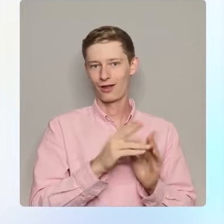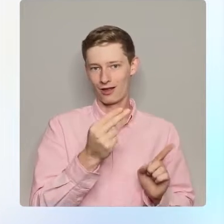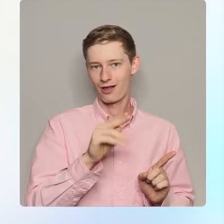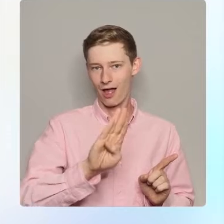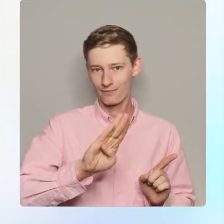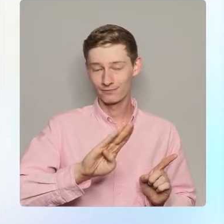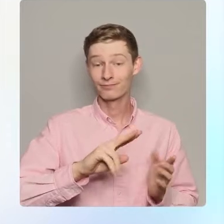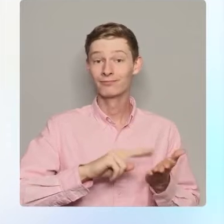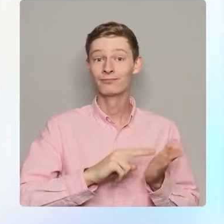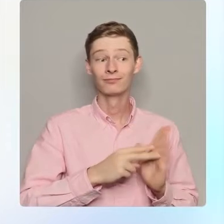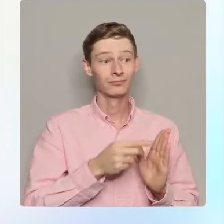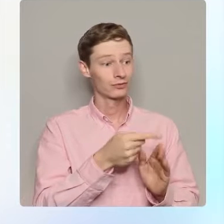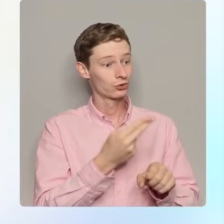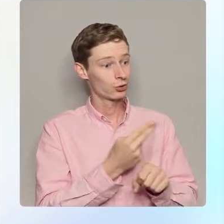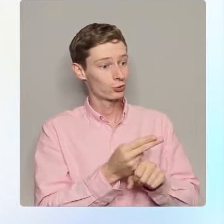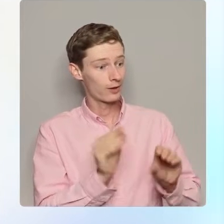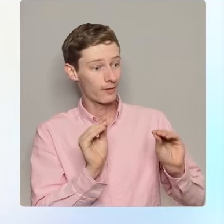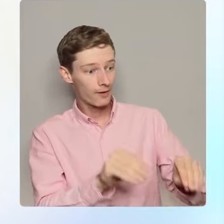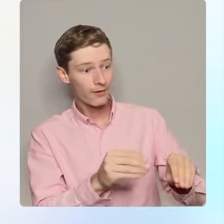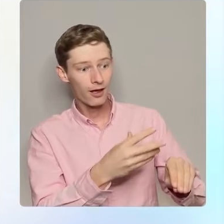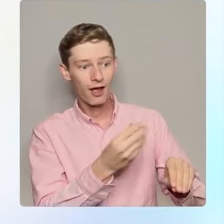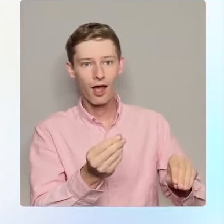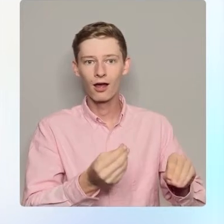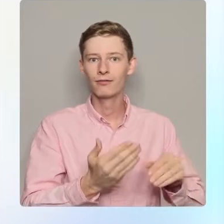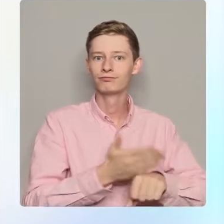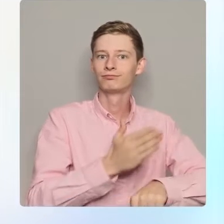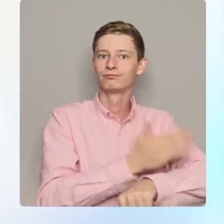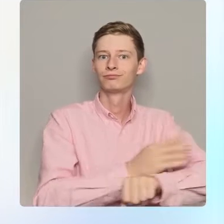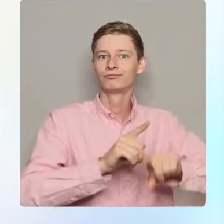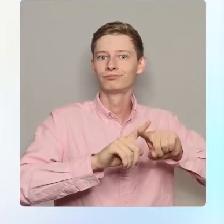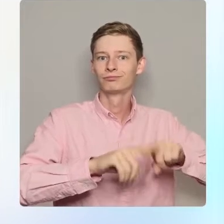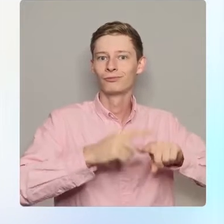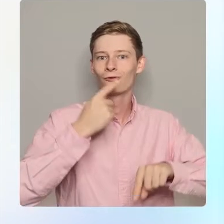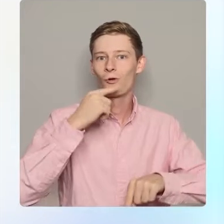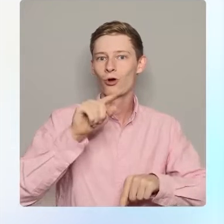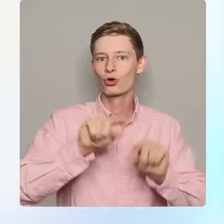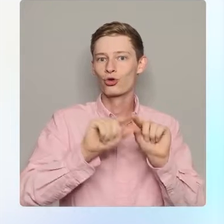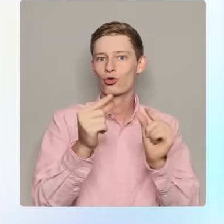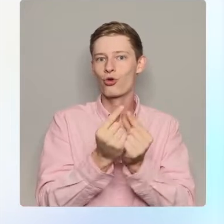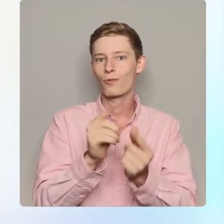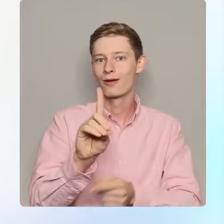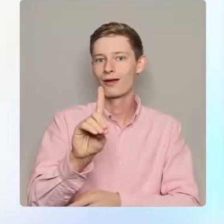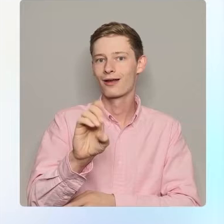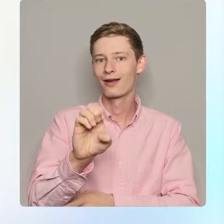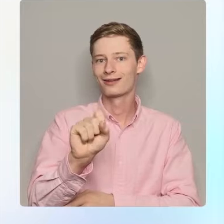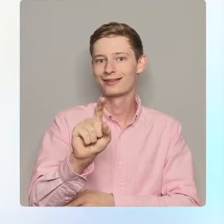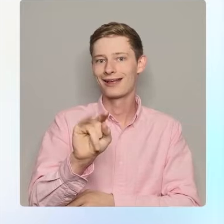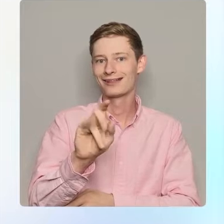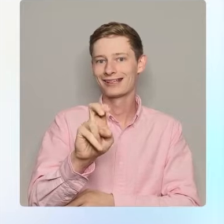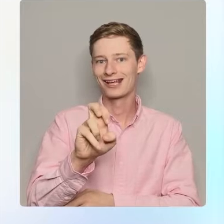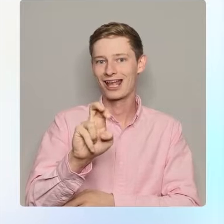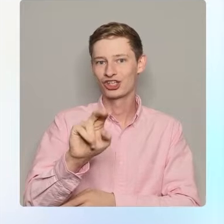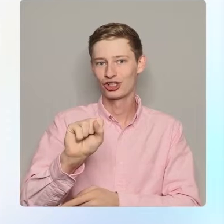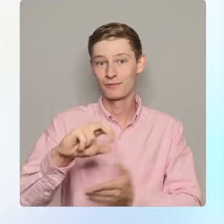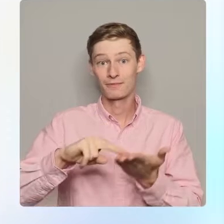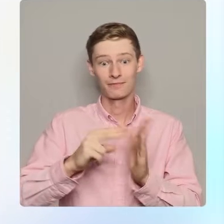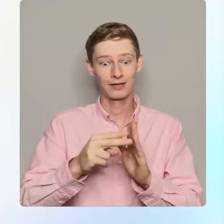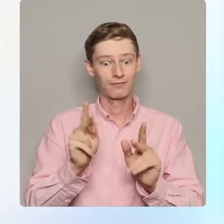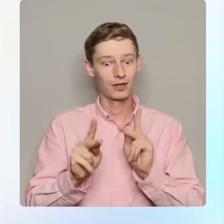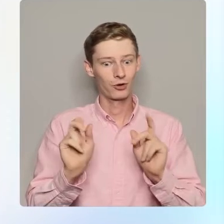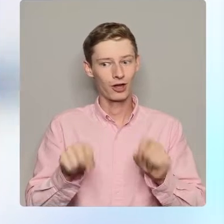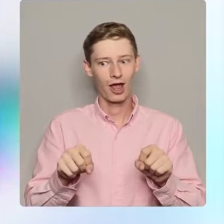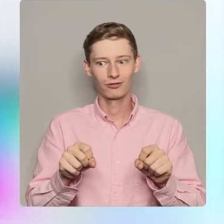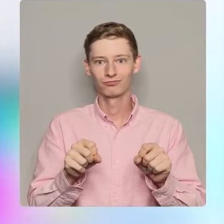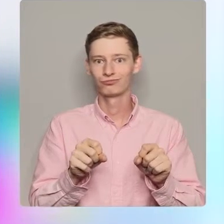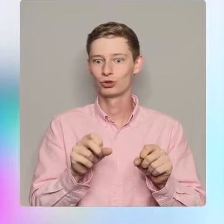feature eases the implementation and helps improve the reliability of group destinations, which enables people to easily join your apps together.